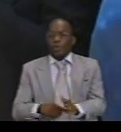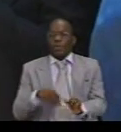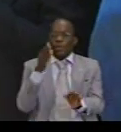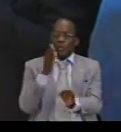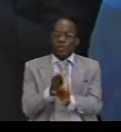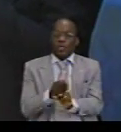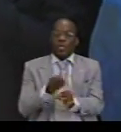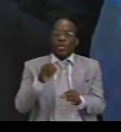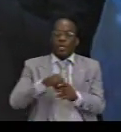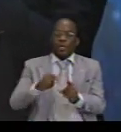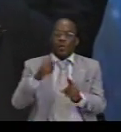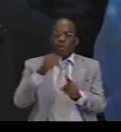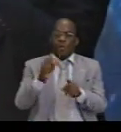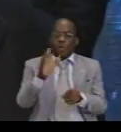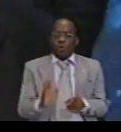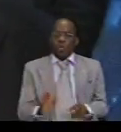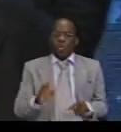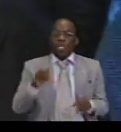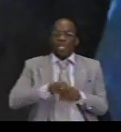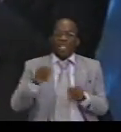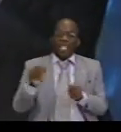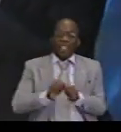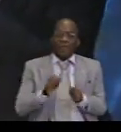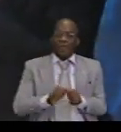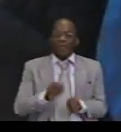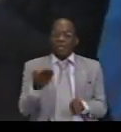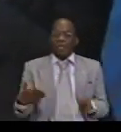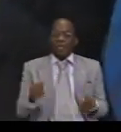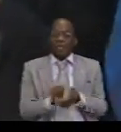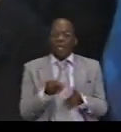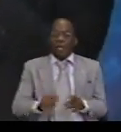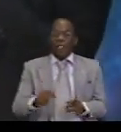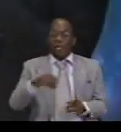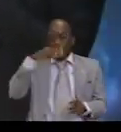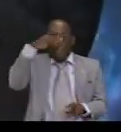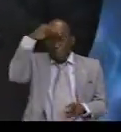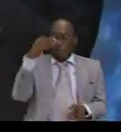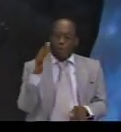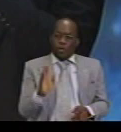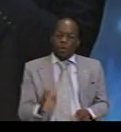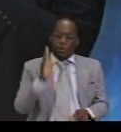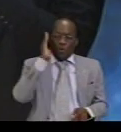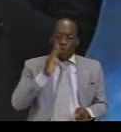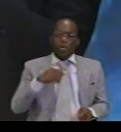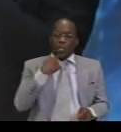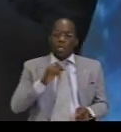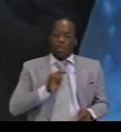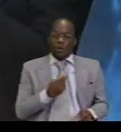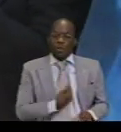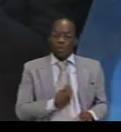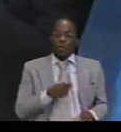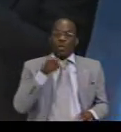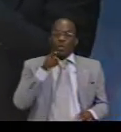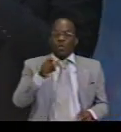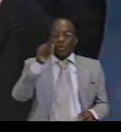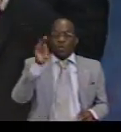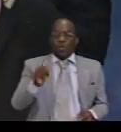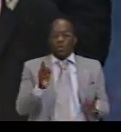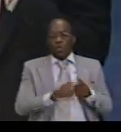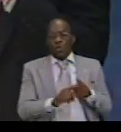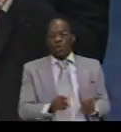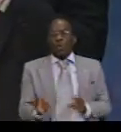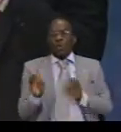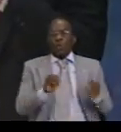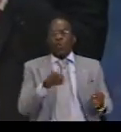us, you need to have faith in the word of God. And you will notice a change. Let's raise our